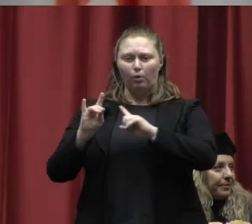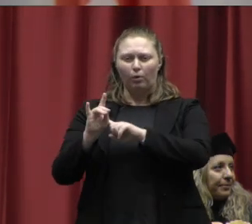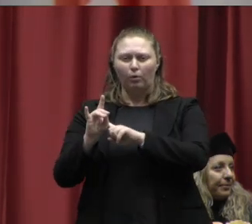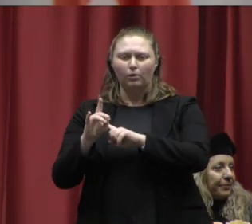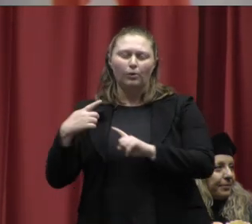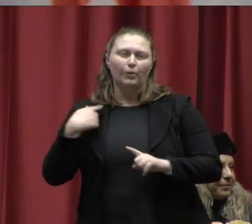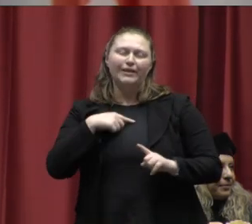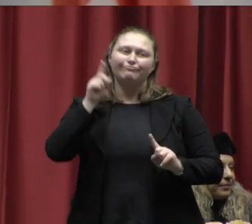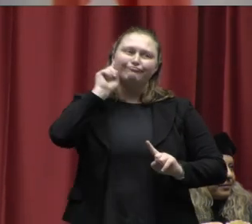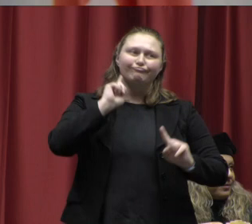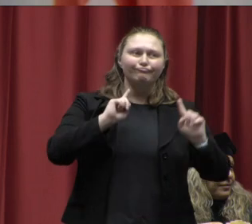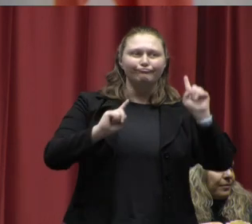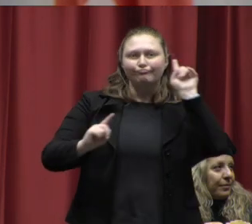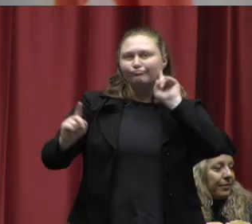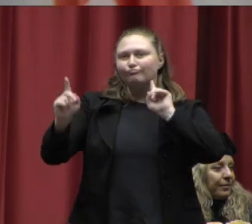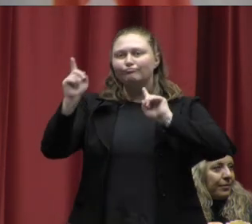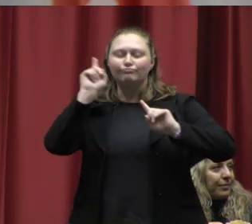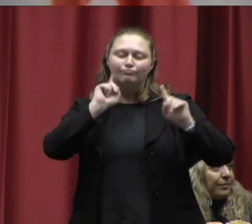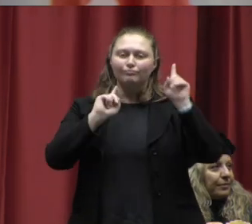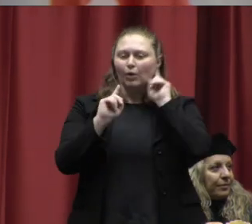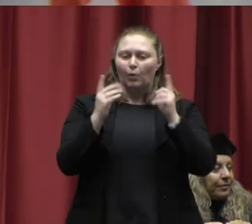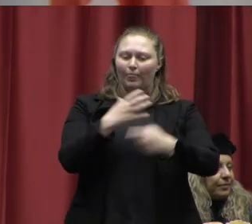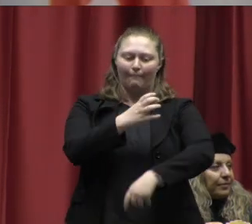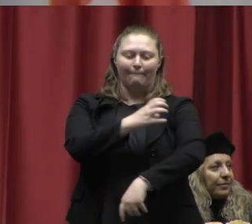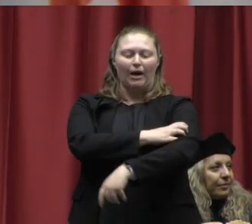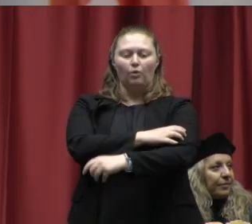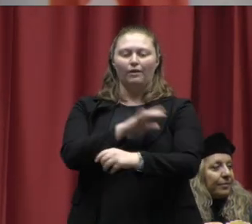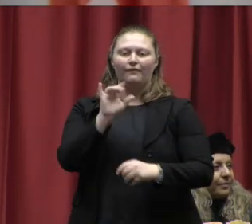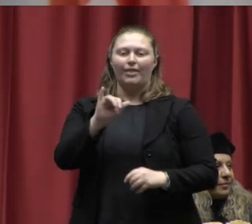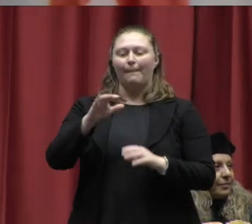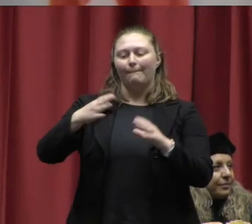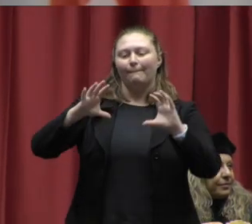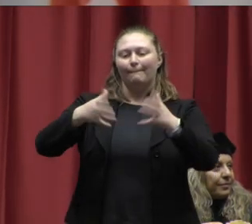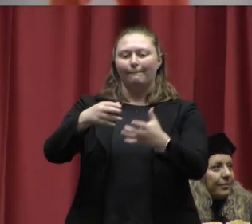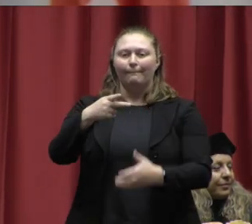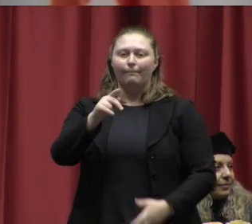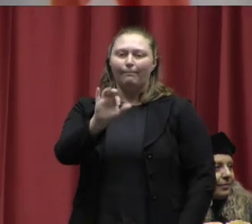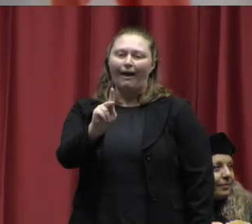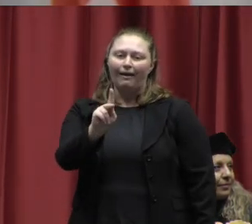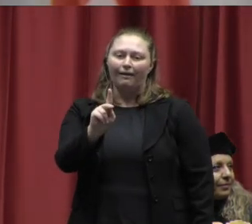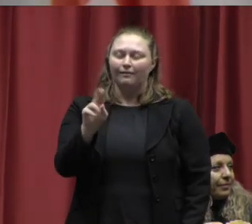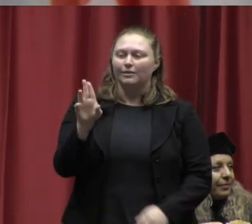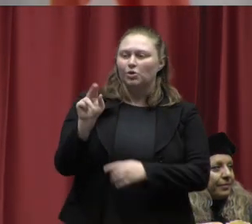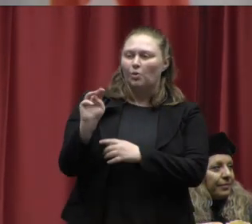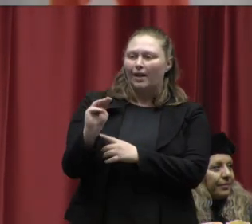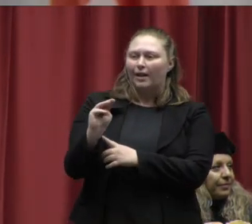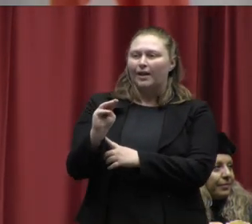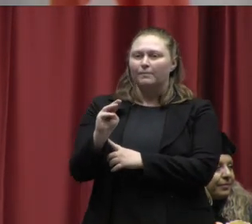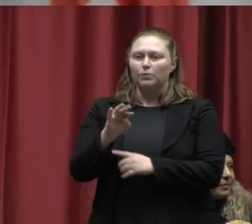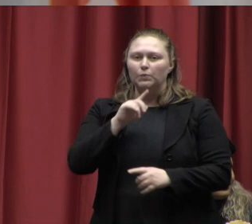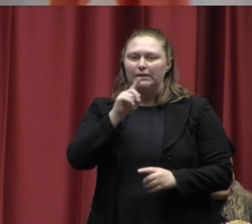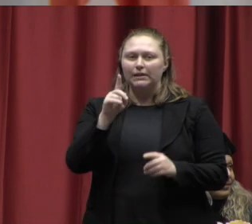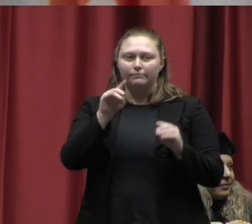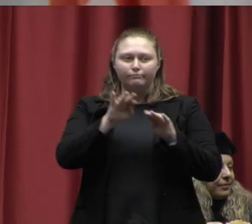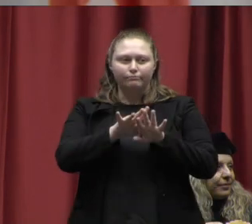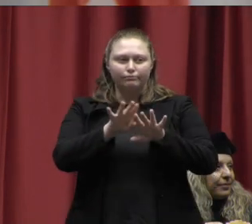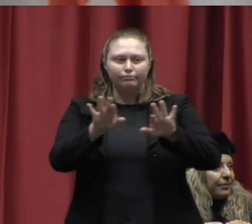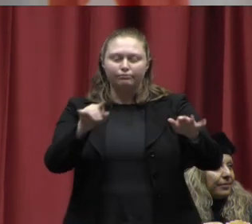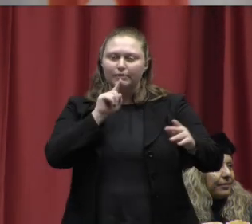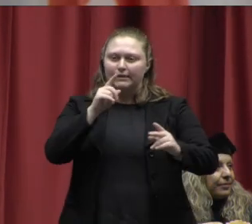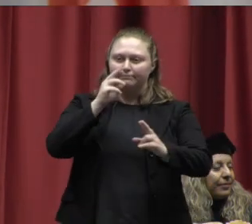a lot about the power of the pack, how UNM's diverse voices and